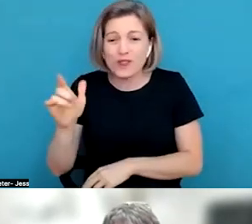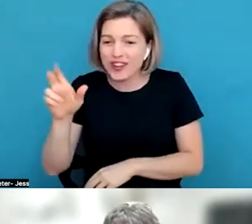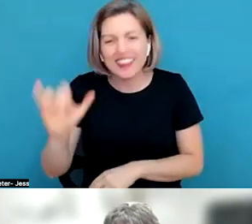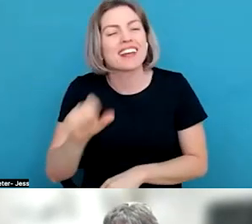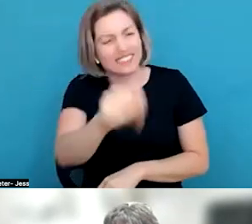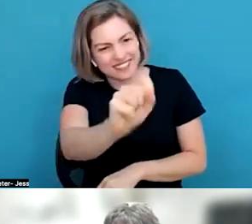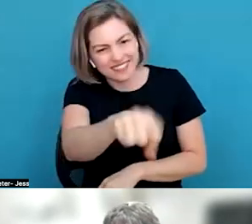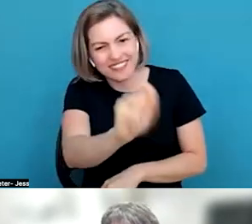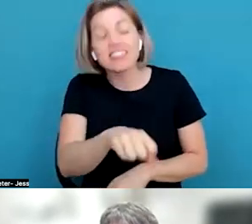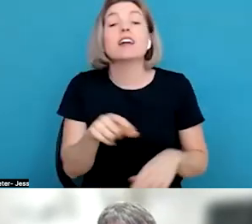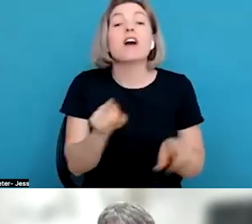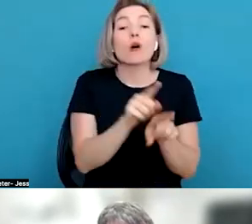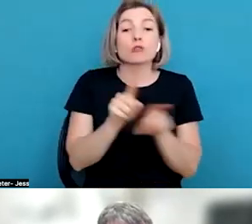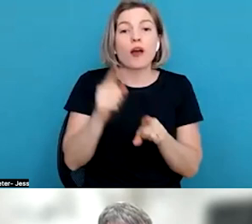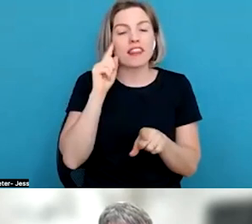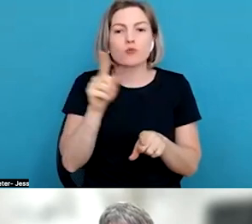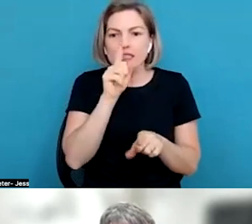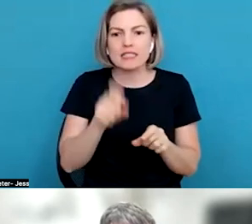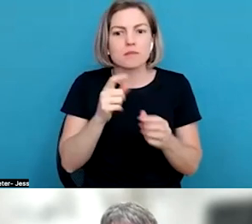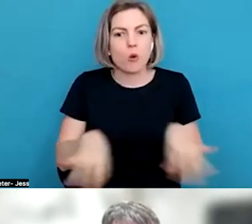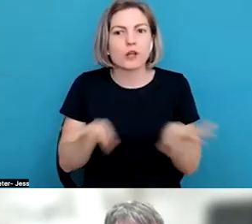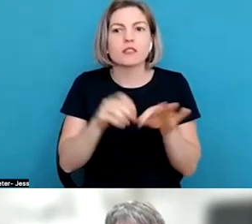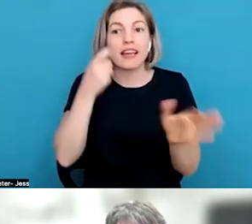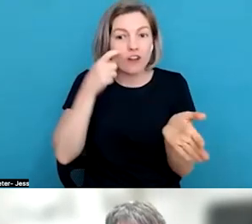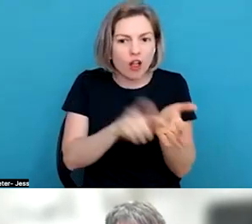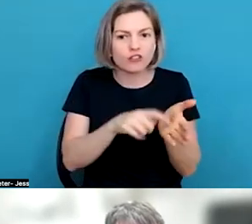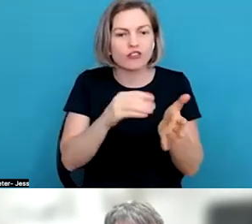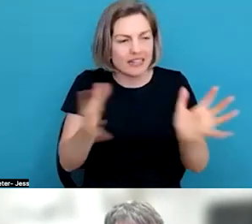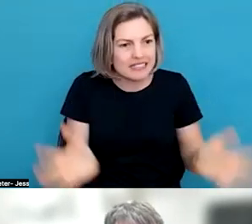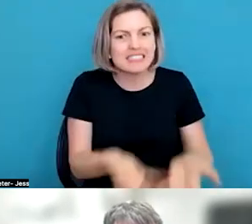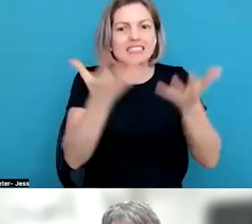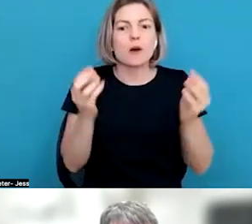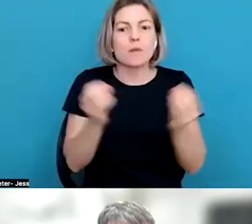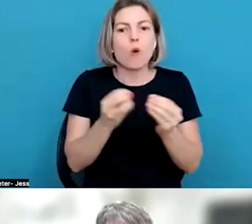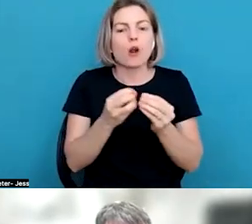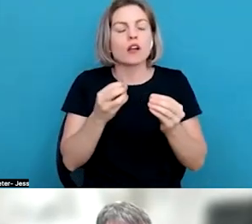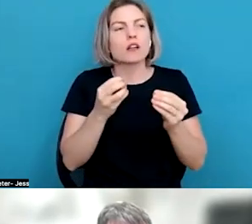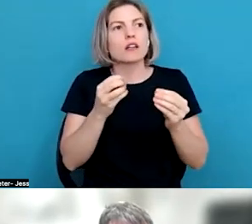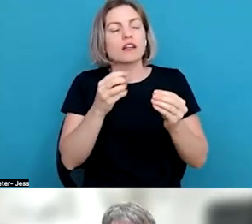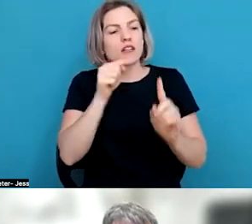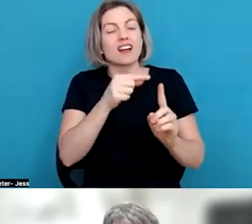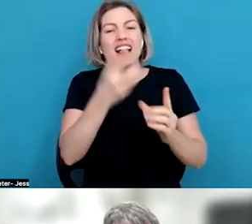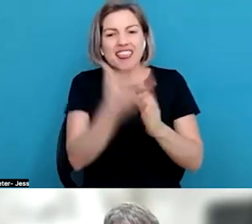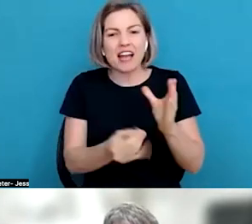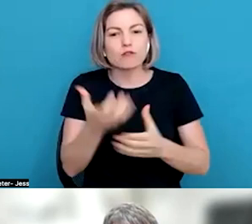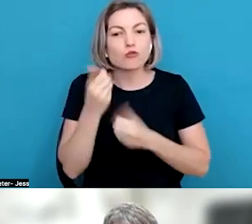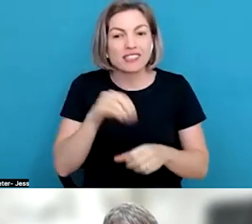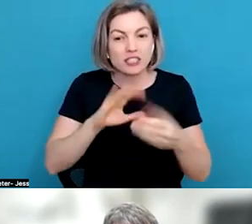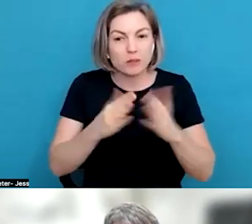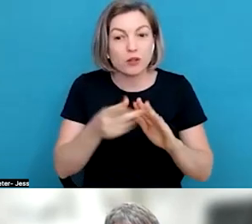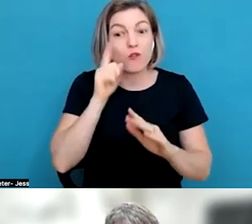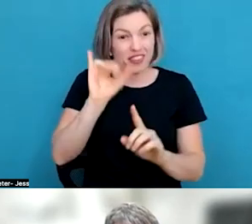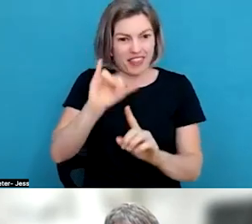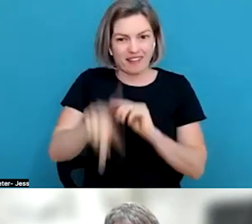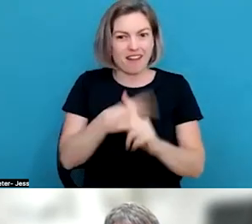also should really acknowledge and amplify the lack of trust in the community for something like this. I